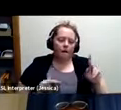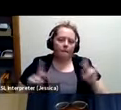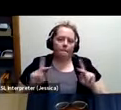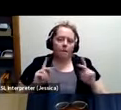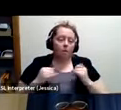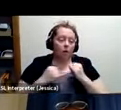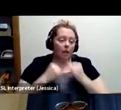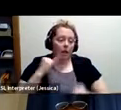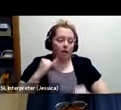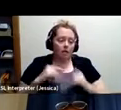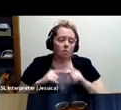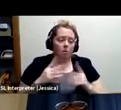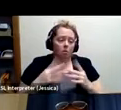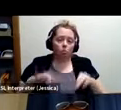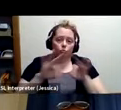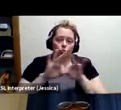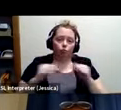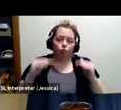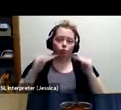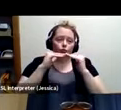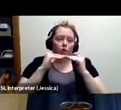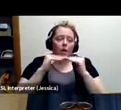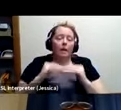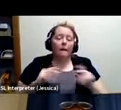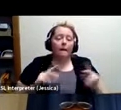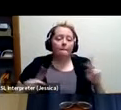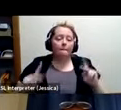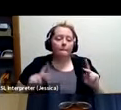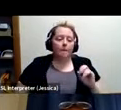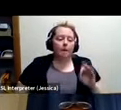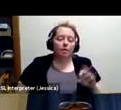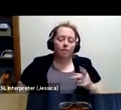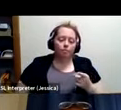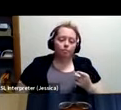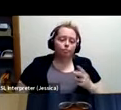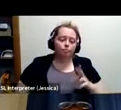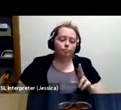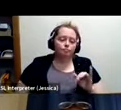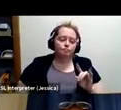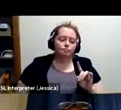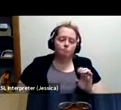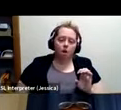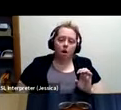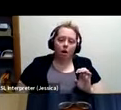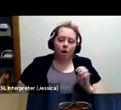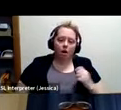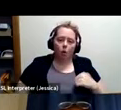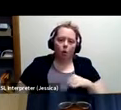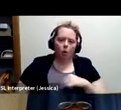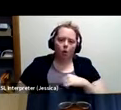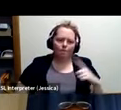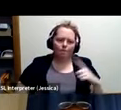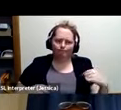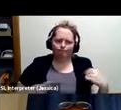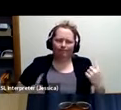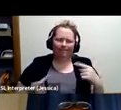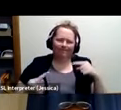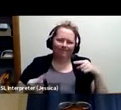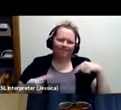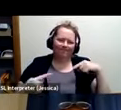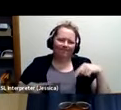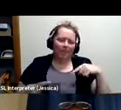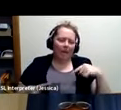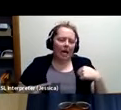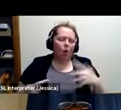Pride. And we have been juggling, what's going to happen with People's Pride. I don't want to talk too much outside